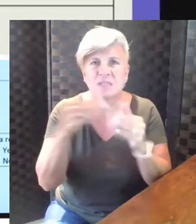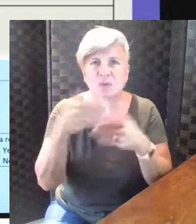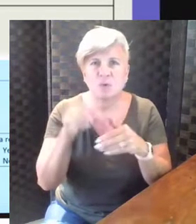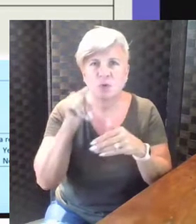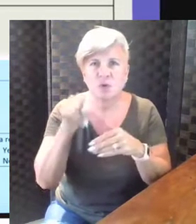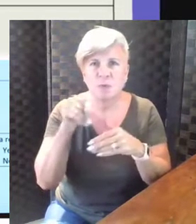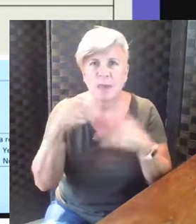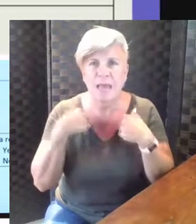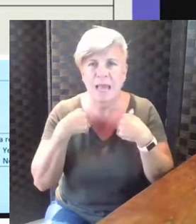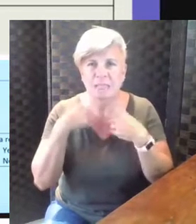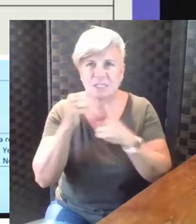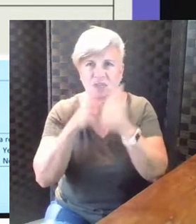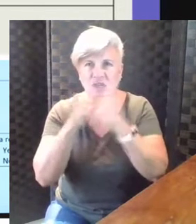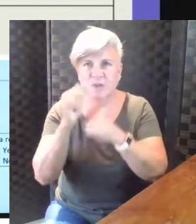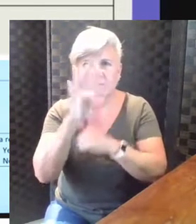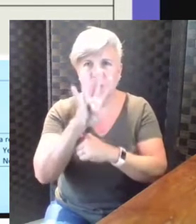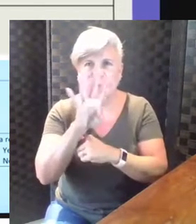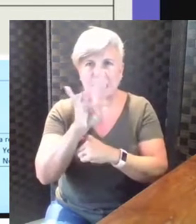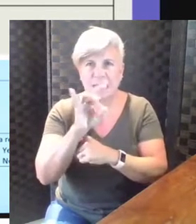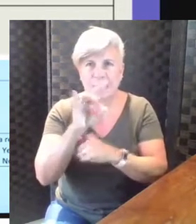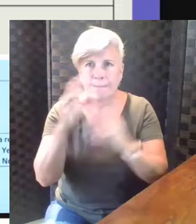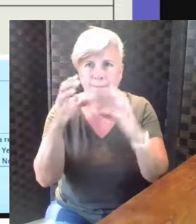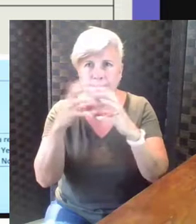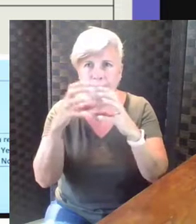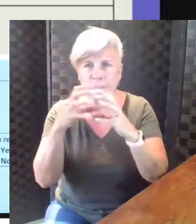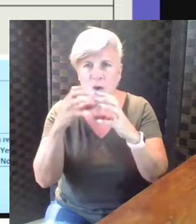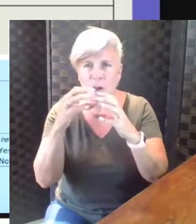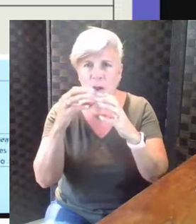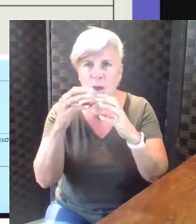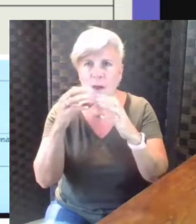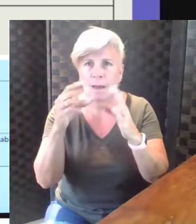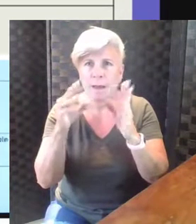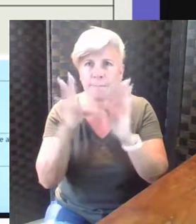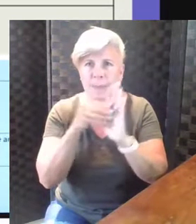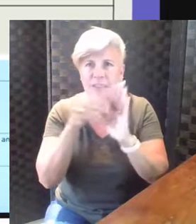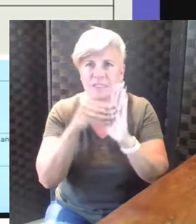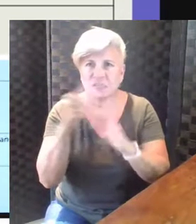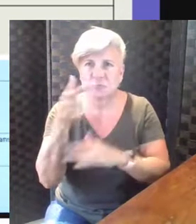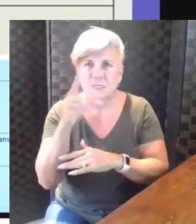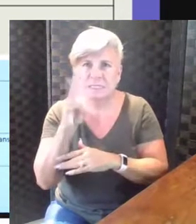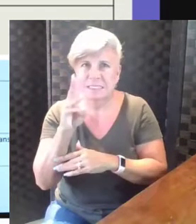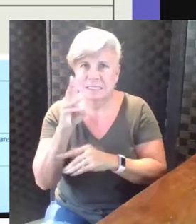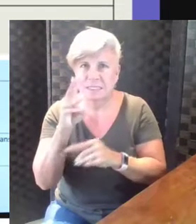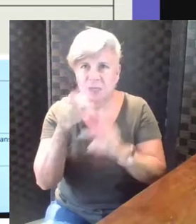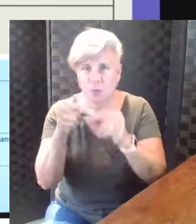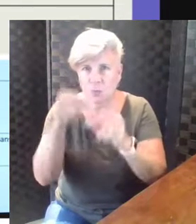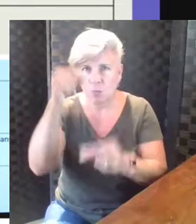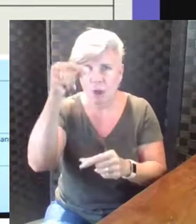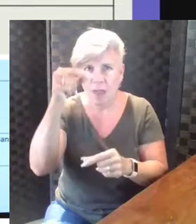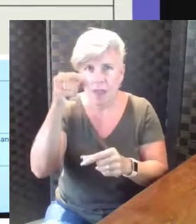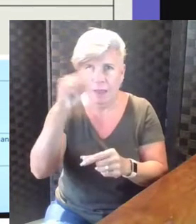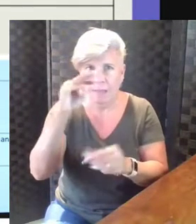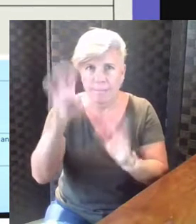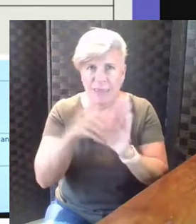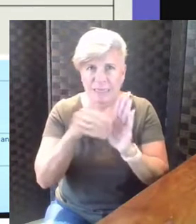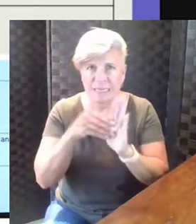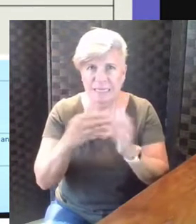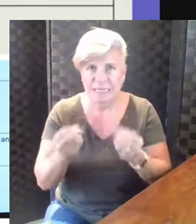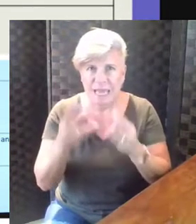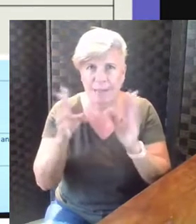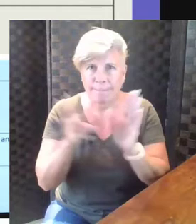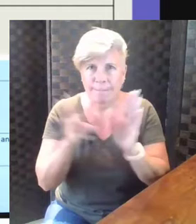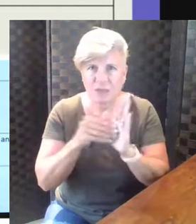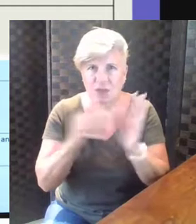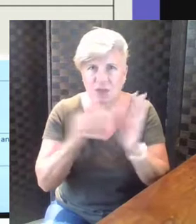Children's Museum has a structure with 48 ball magnets and 26 rod magnets. How many